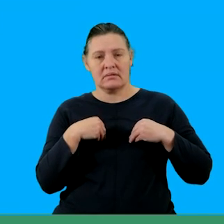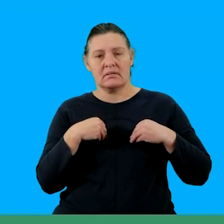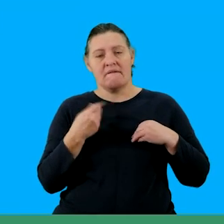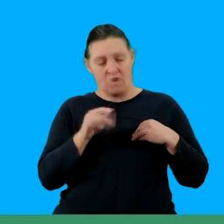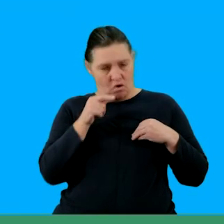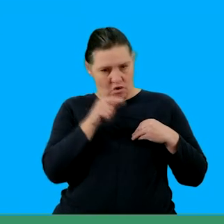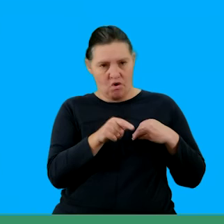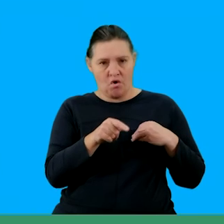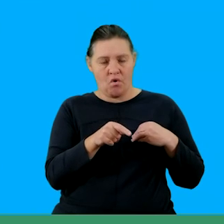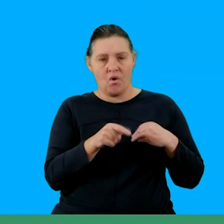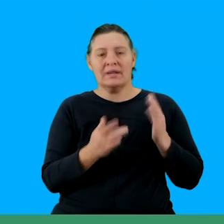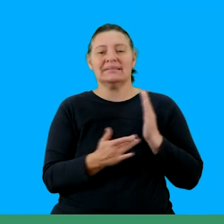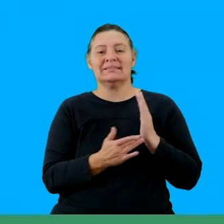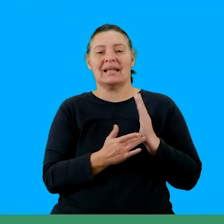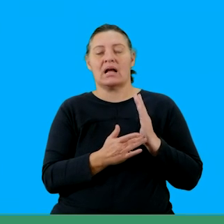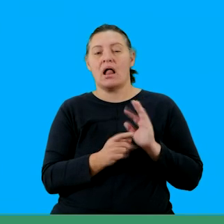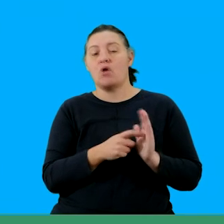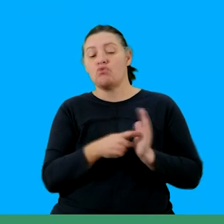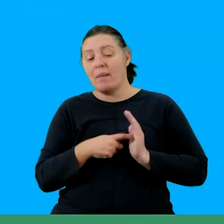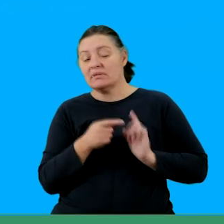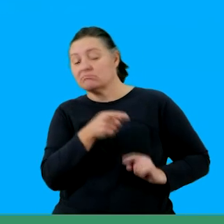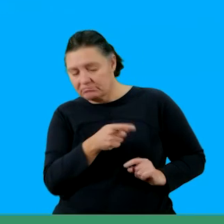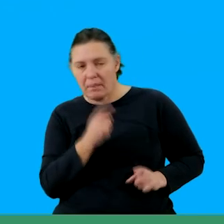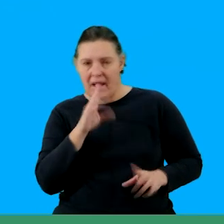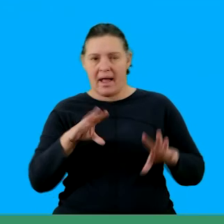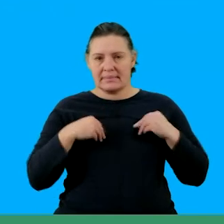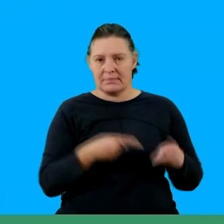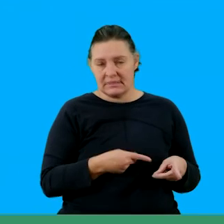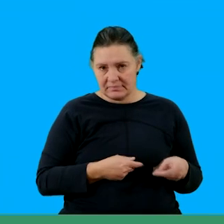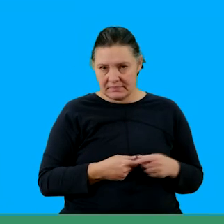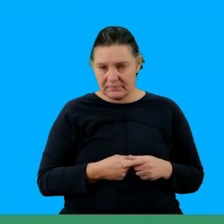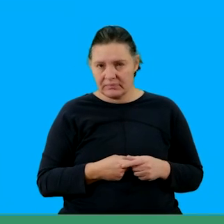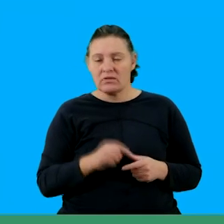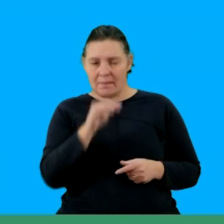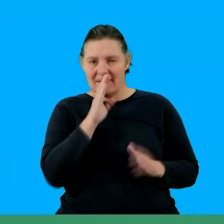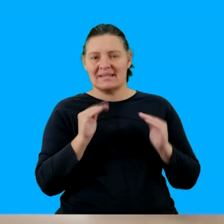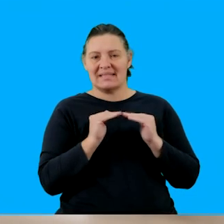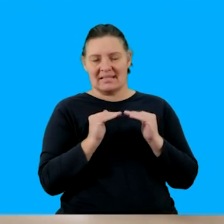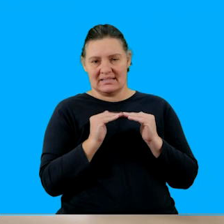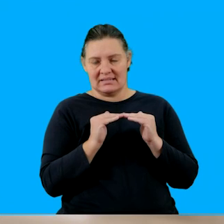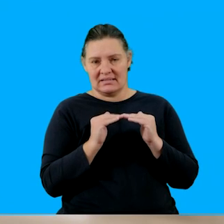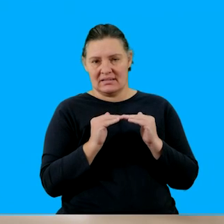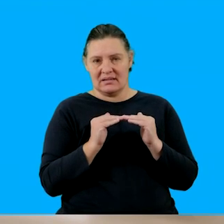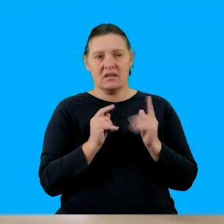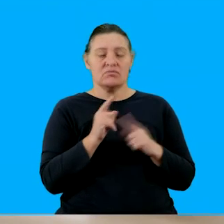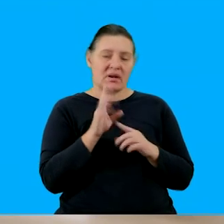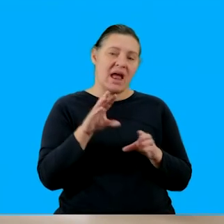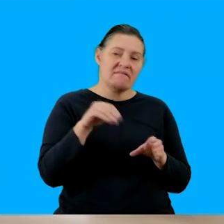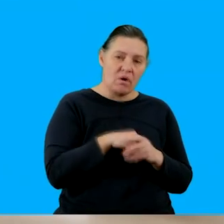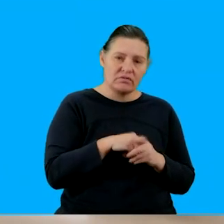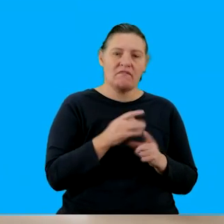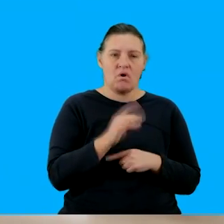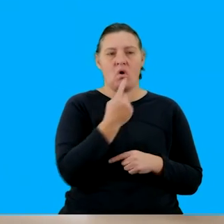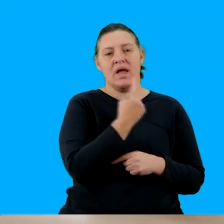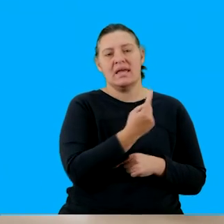terms of technical requirements. So that is what we mean by standards, and standards would be included